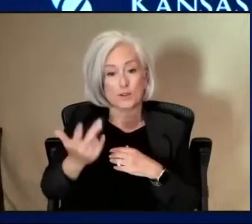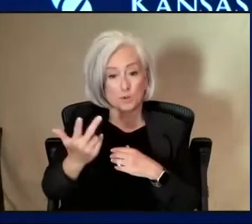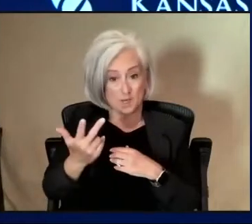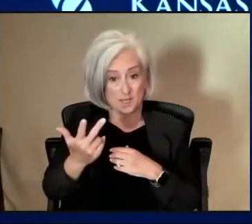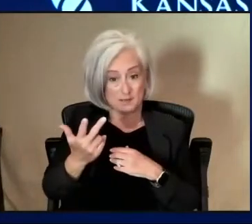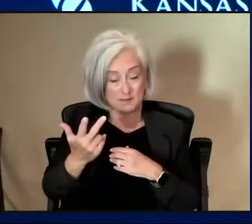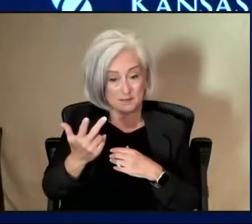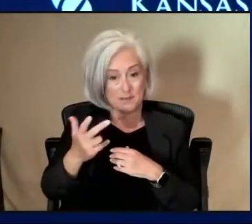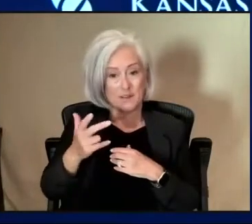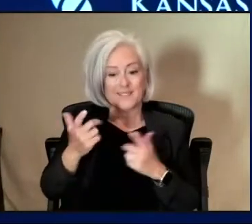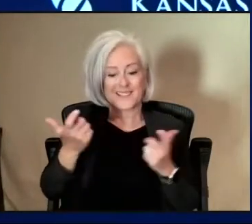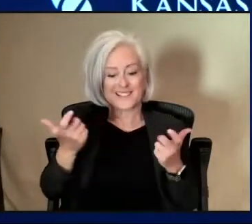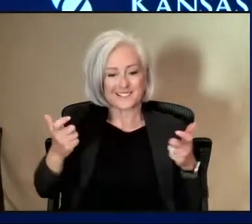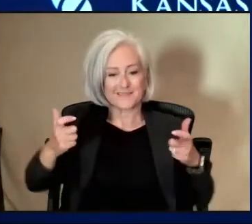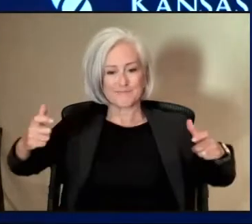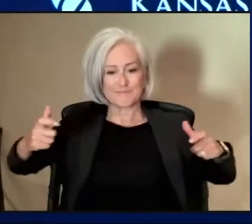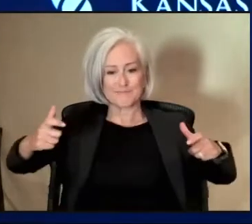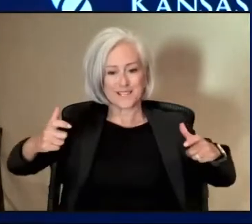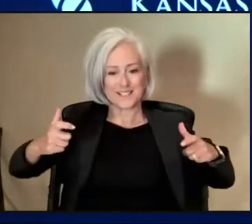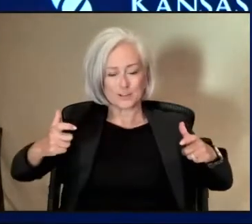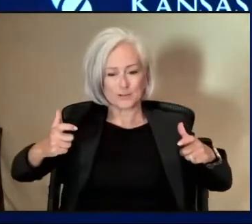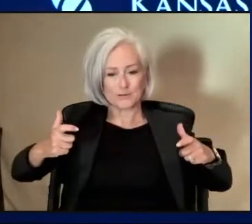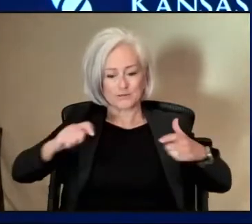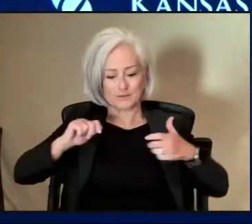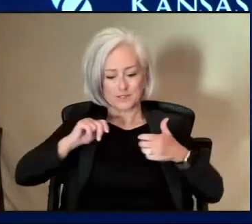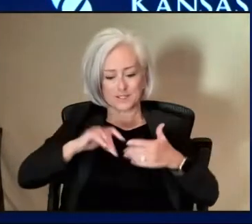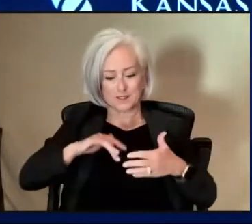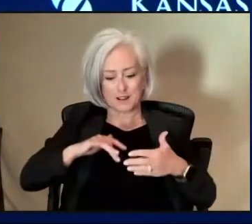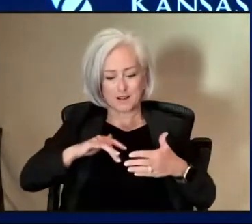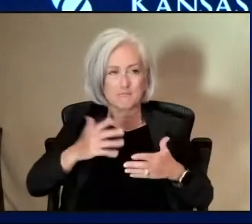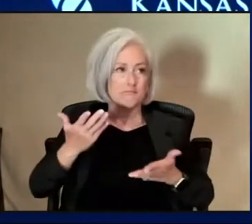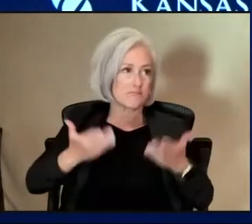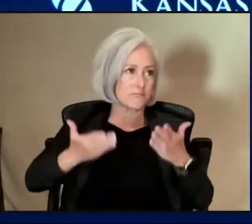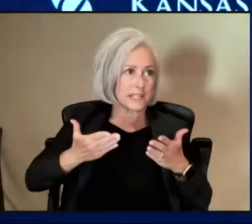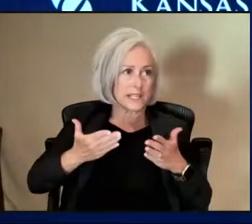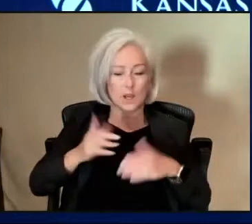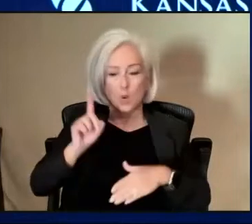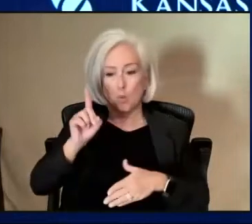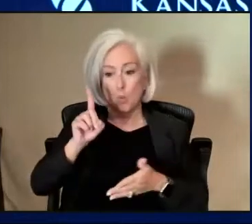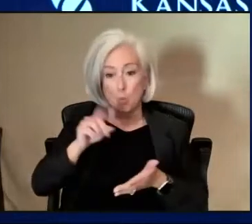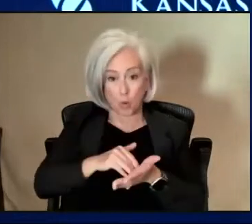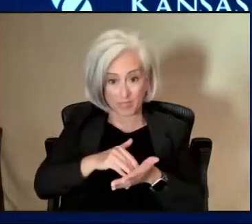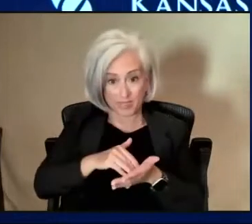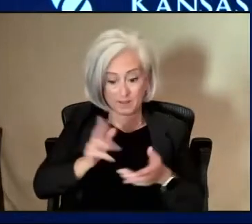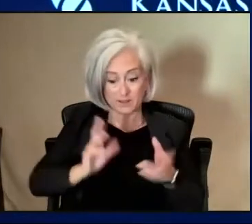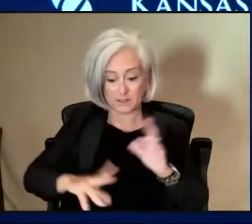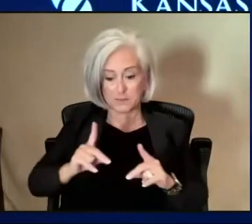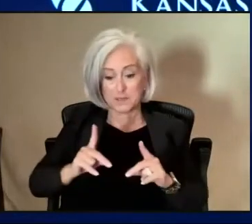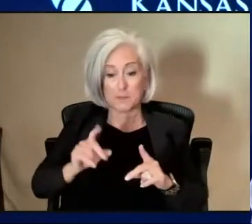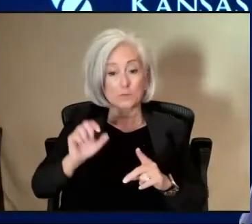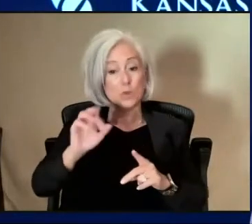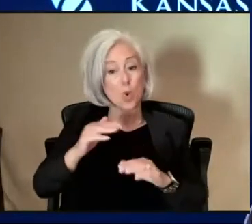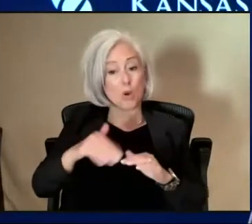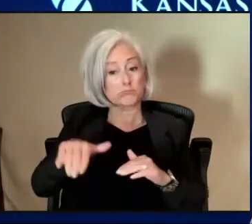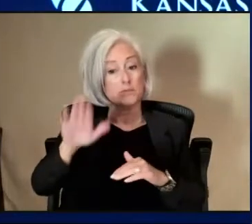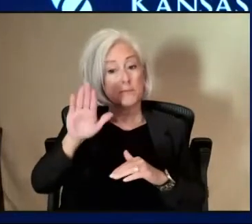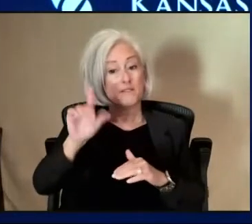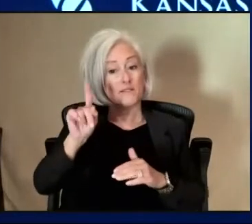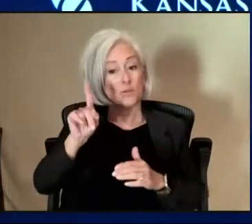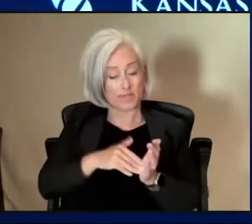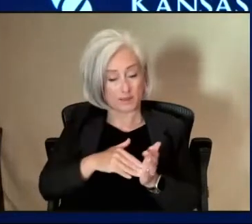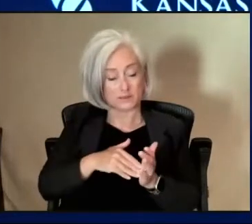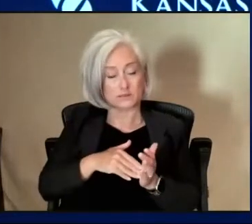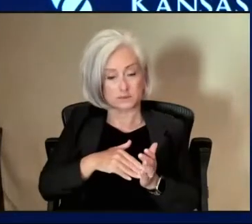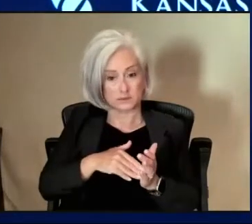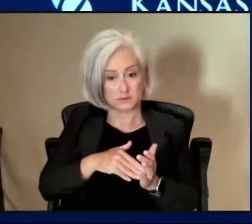larger phase. Typically, these are 1,000 or greater in terms of number of patients. That phase of the